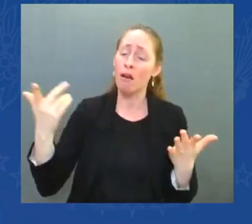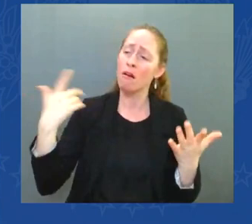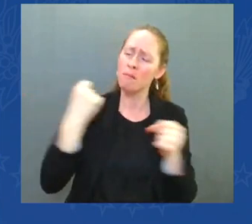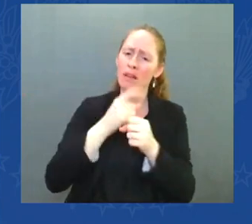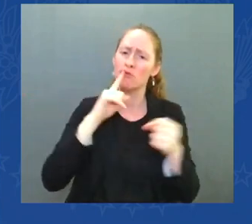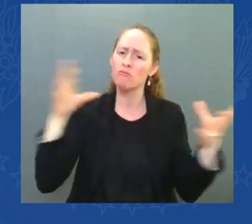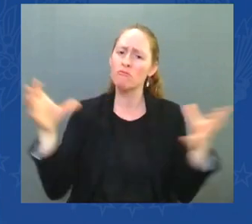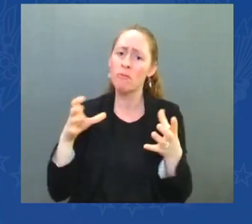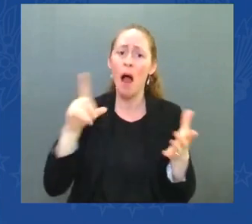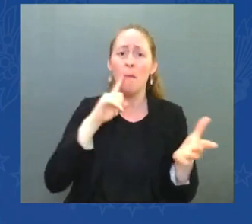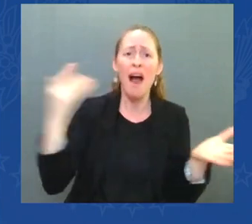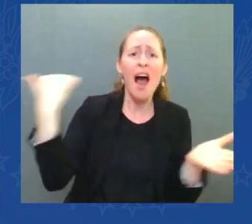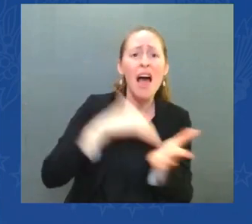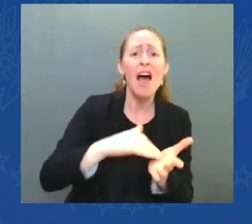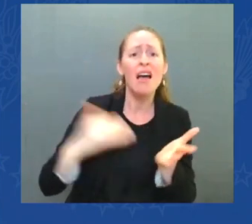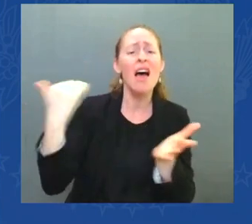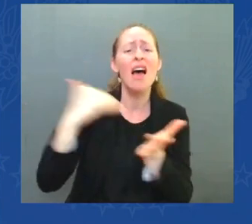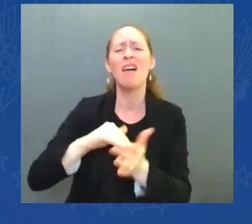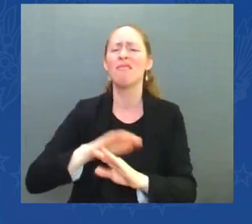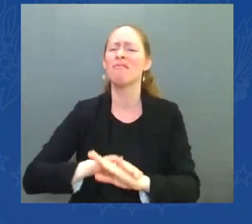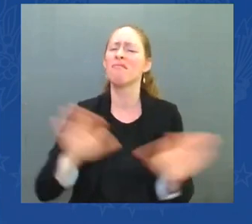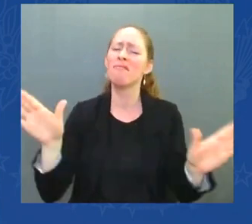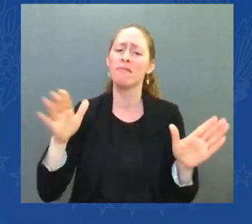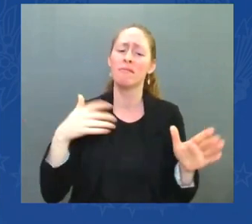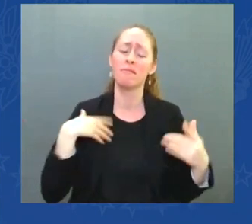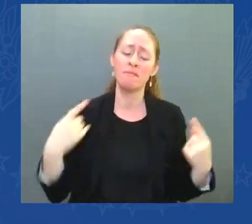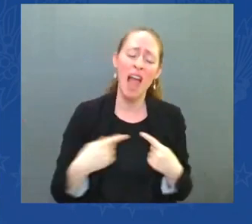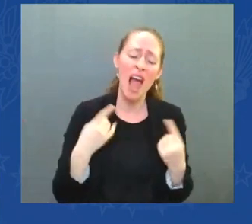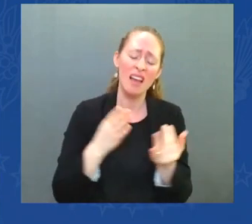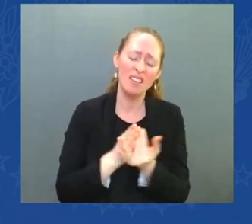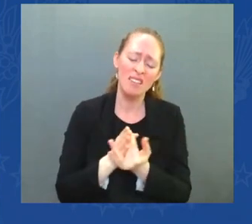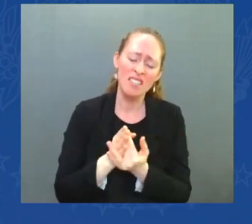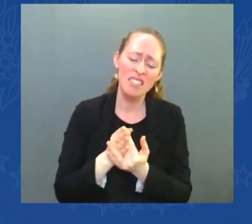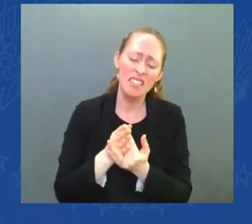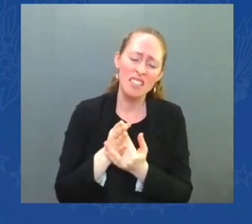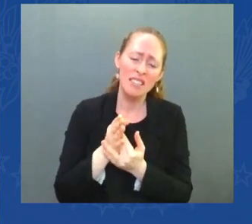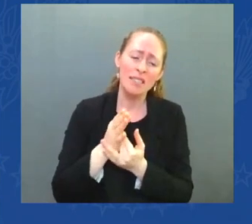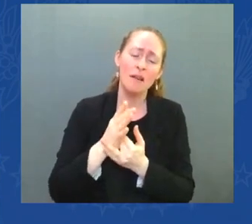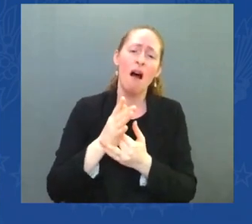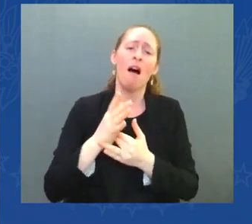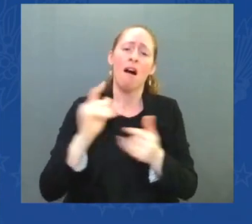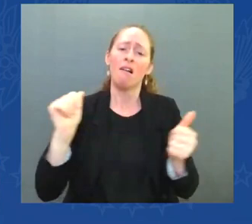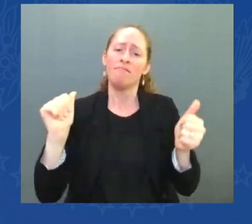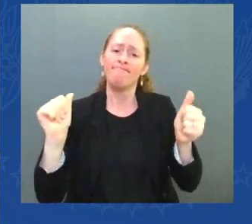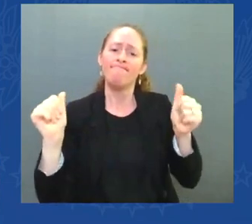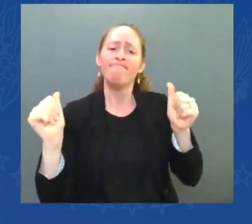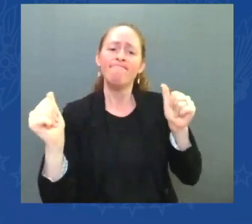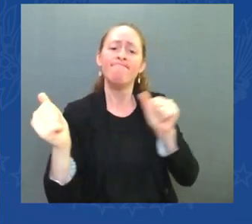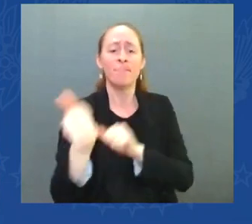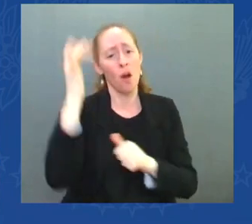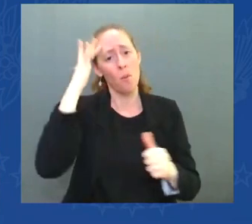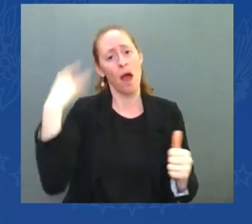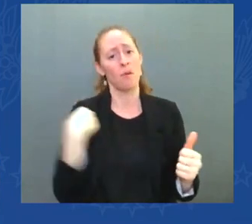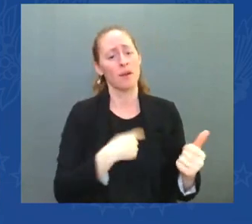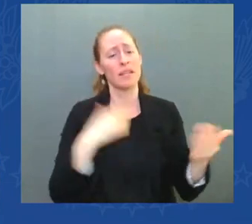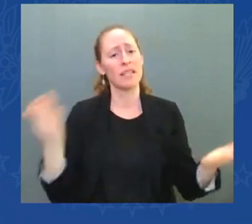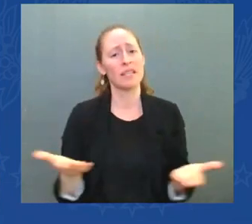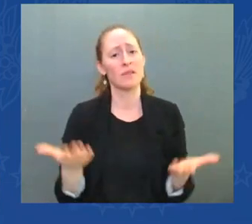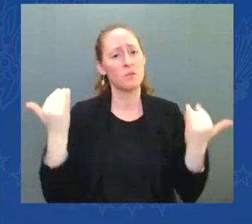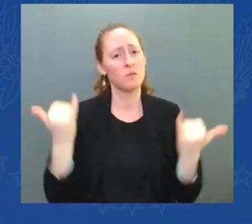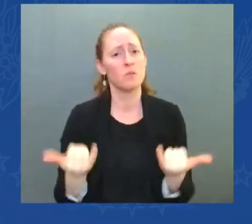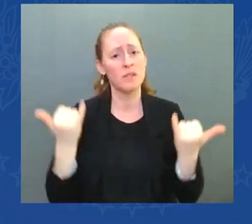progress. And that's why we're here today, celebrating progress,